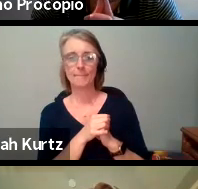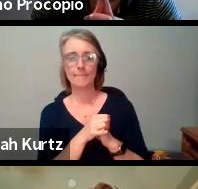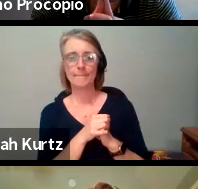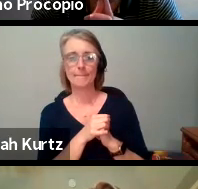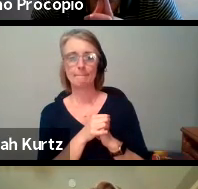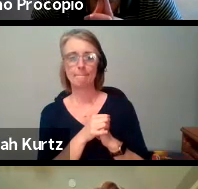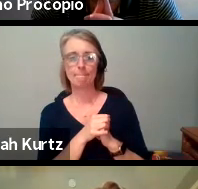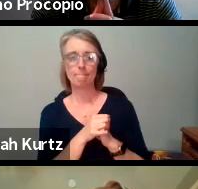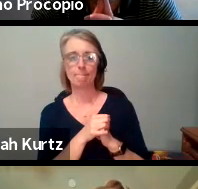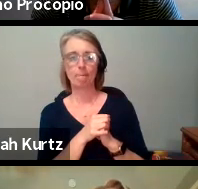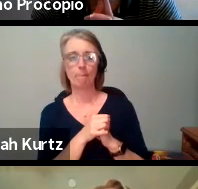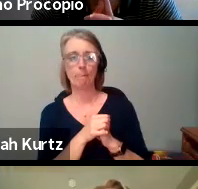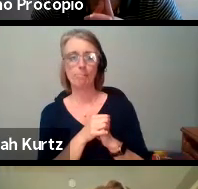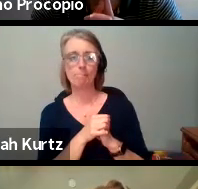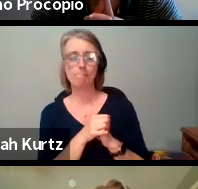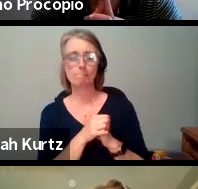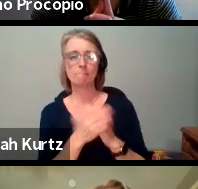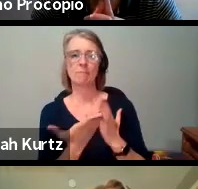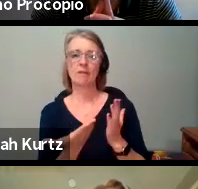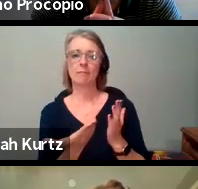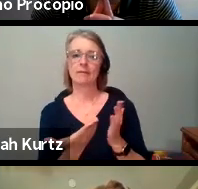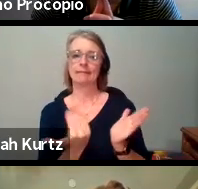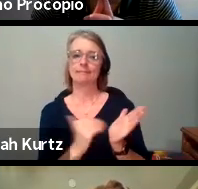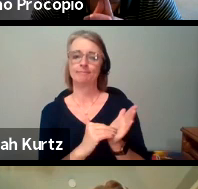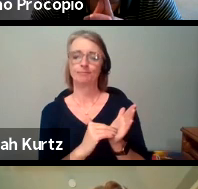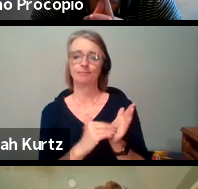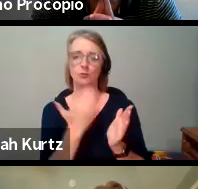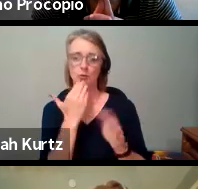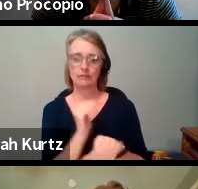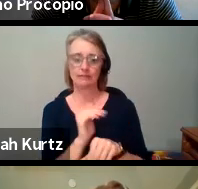I might be redundant when I say this. Good evening.